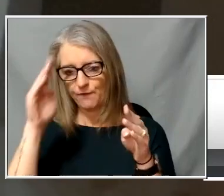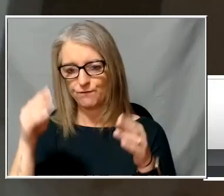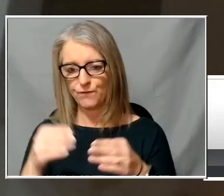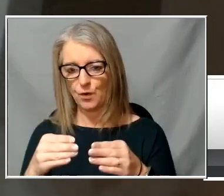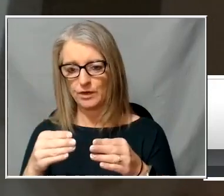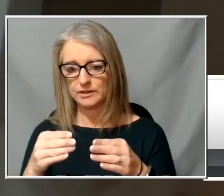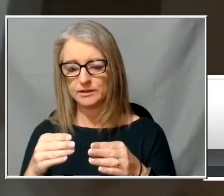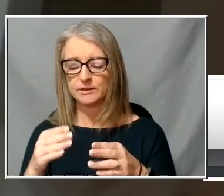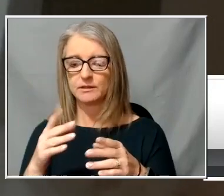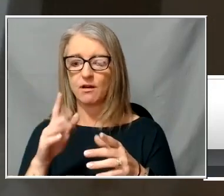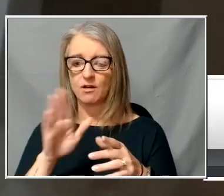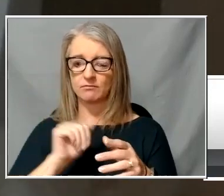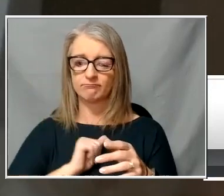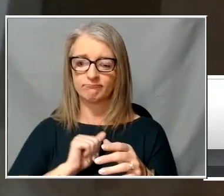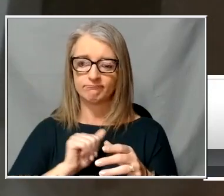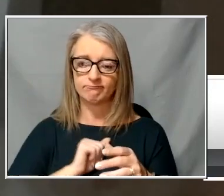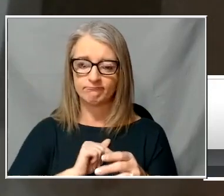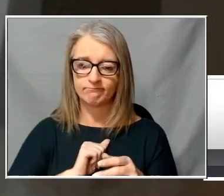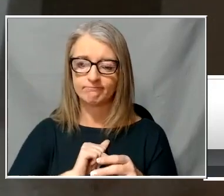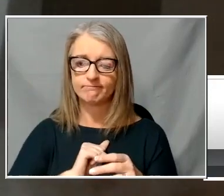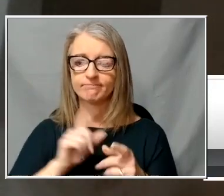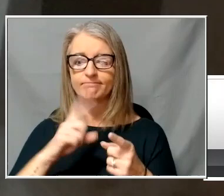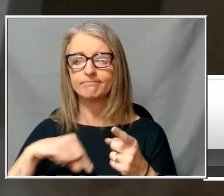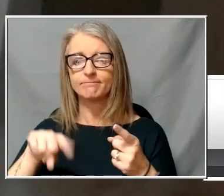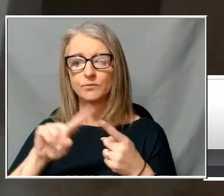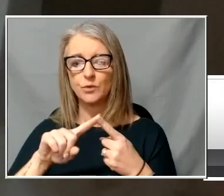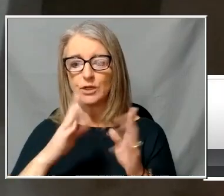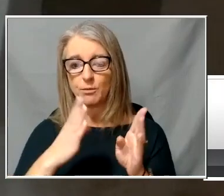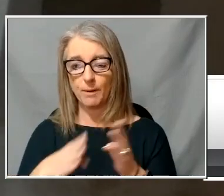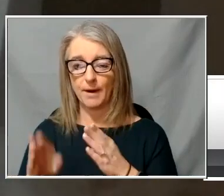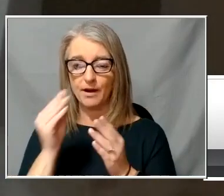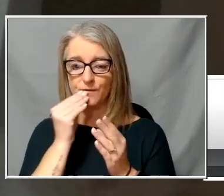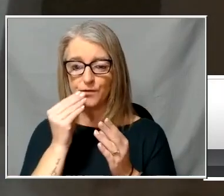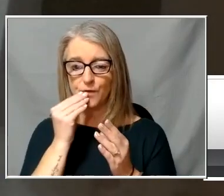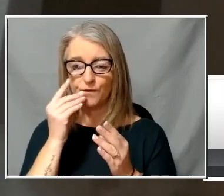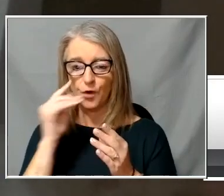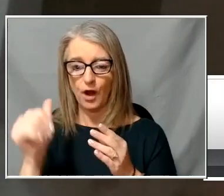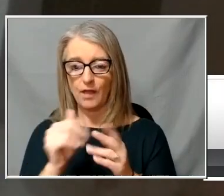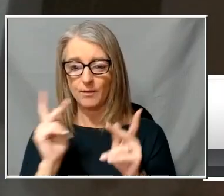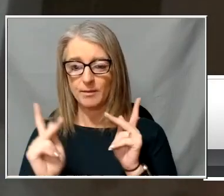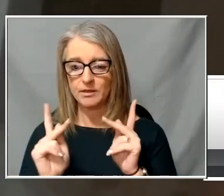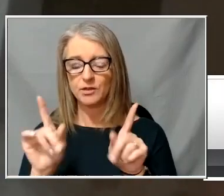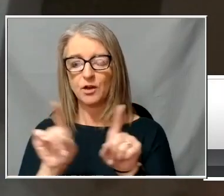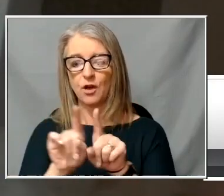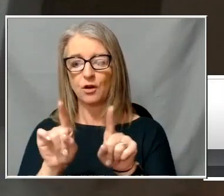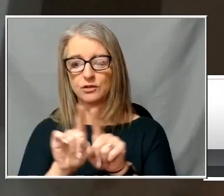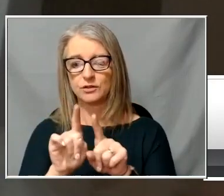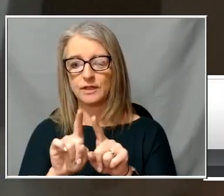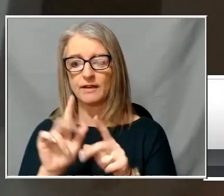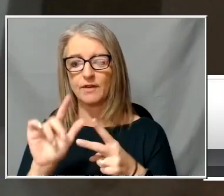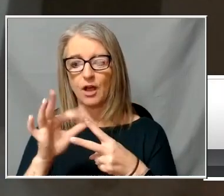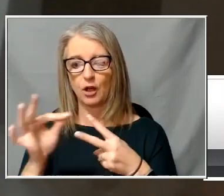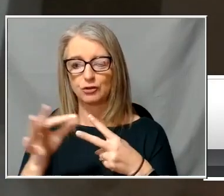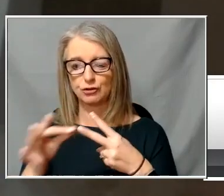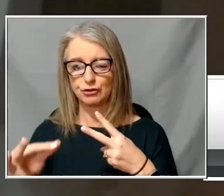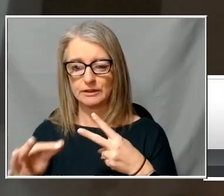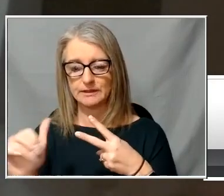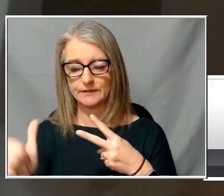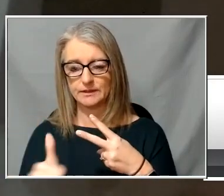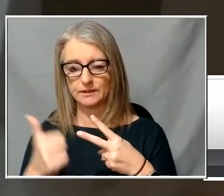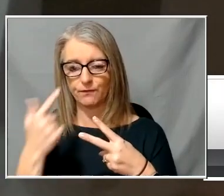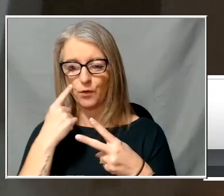on you, and make sure when you're preparing food for other people that you also have alternatives